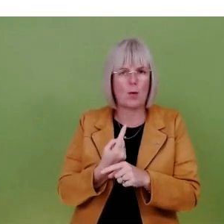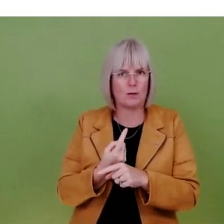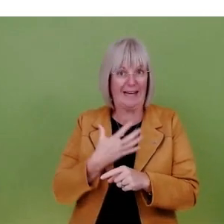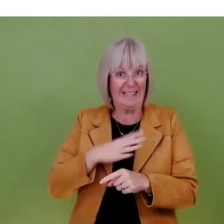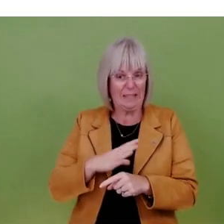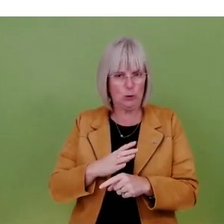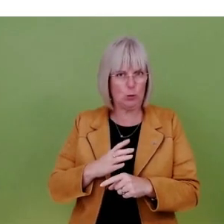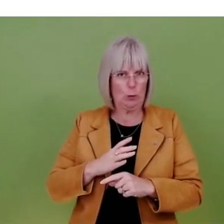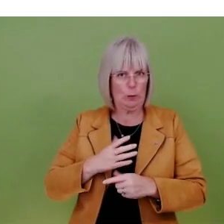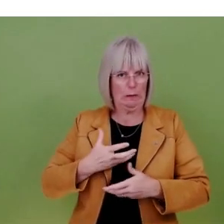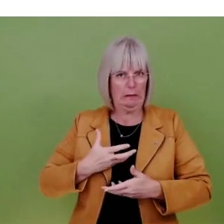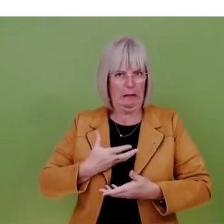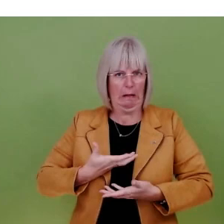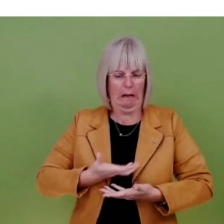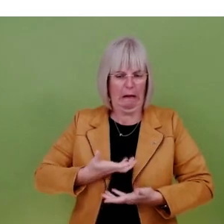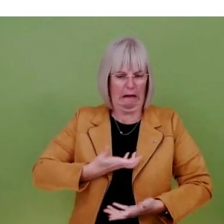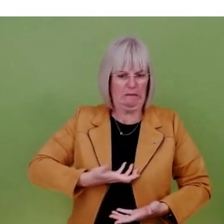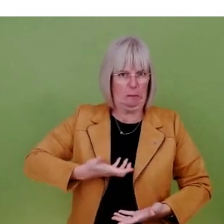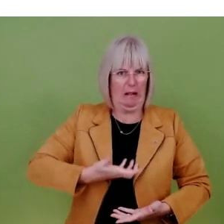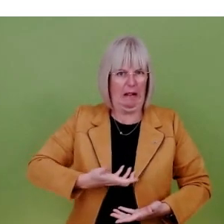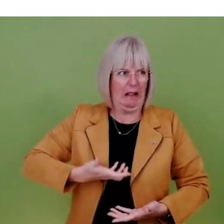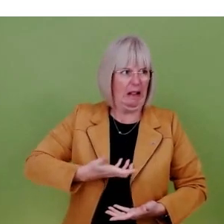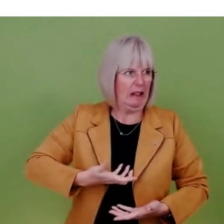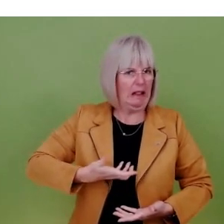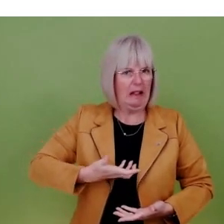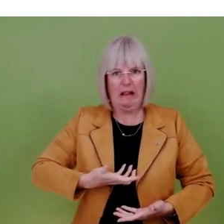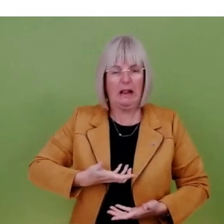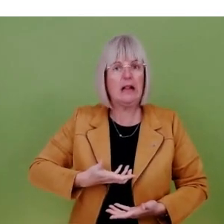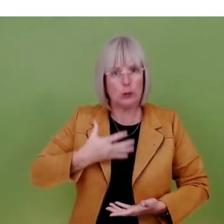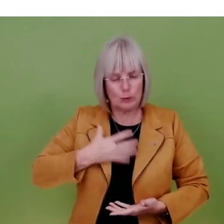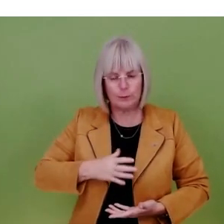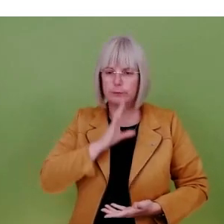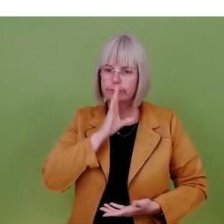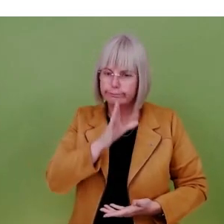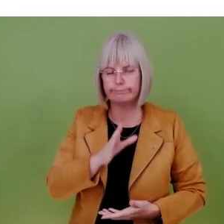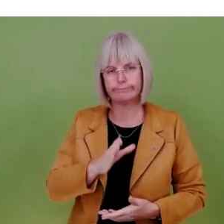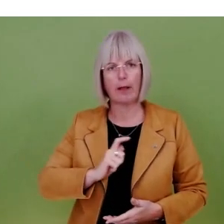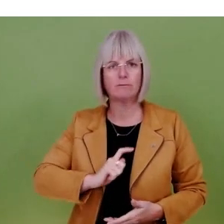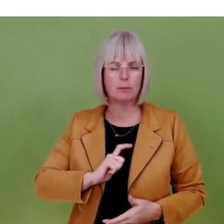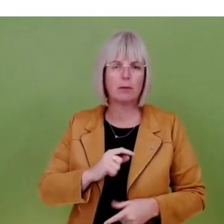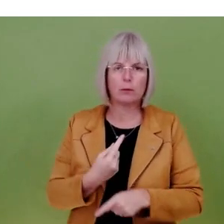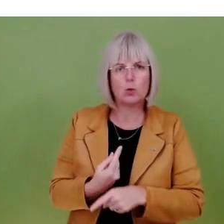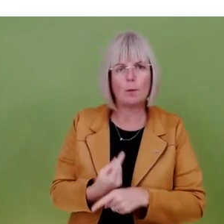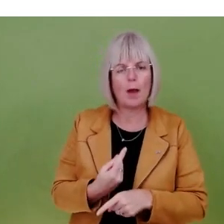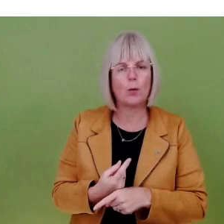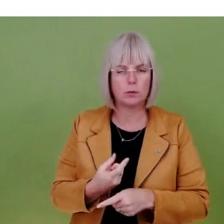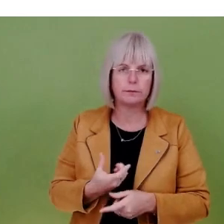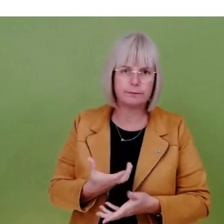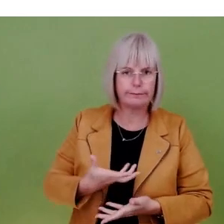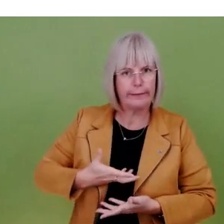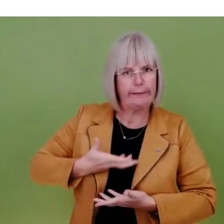well. There was a really strong theme of that throughout the talks. And Leila, always so inspiring,